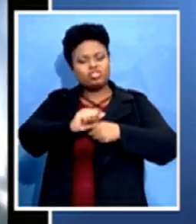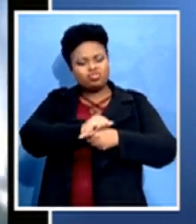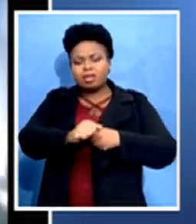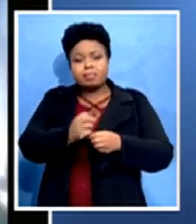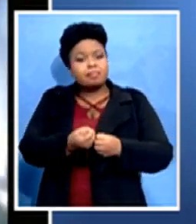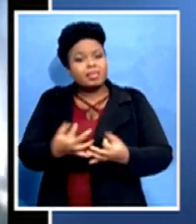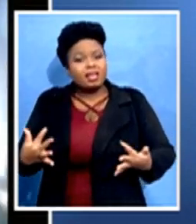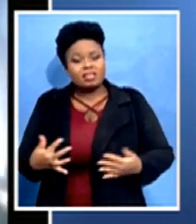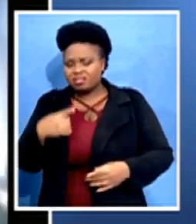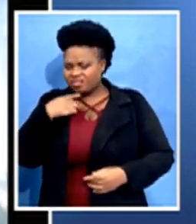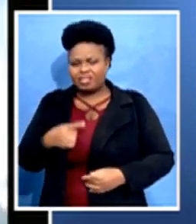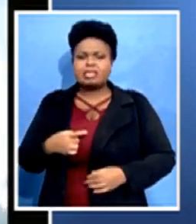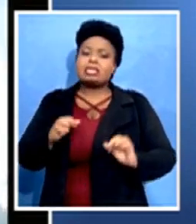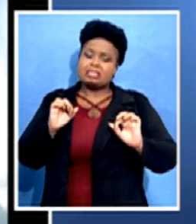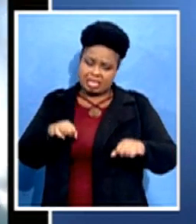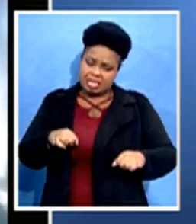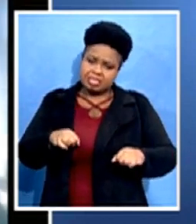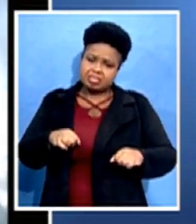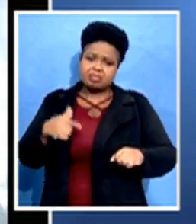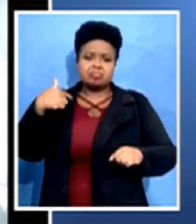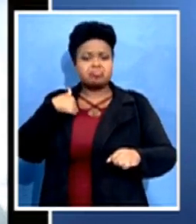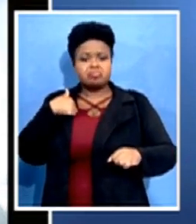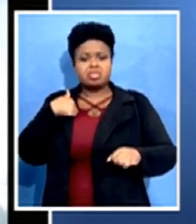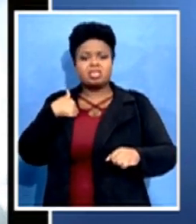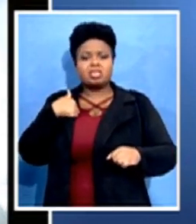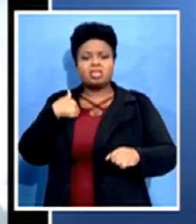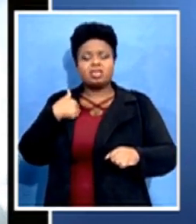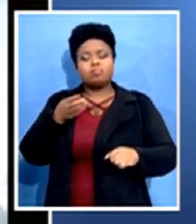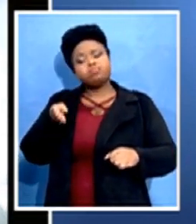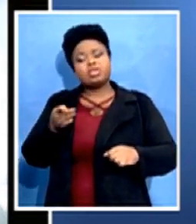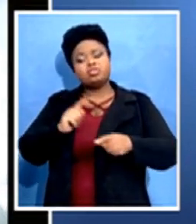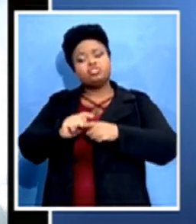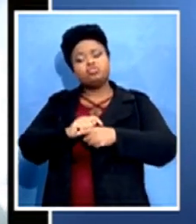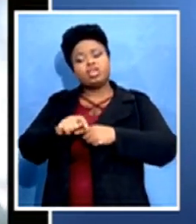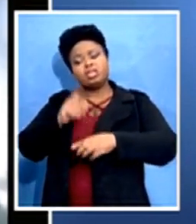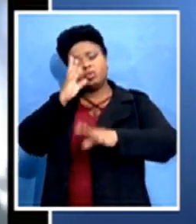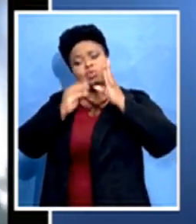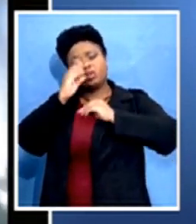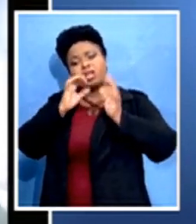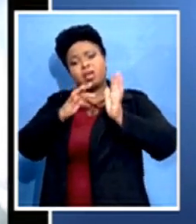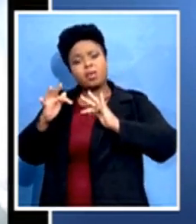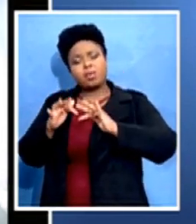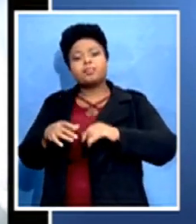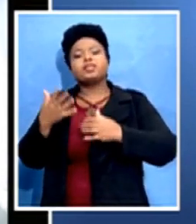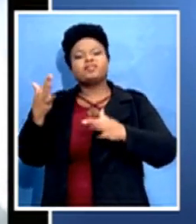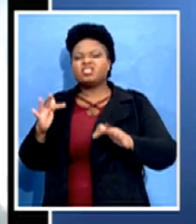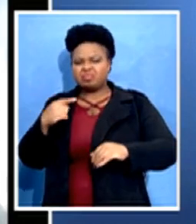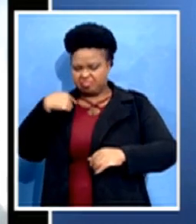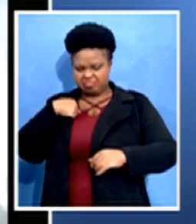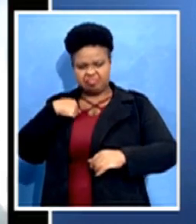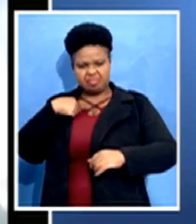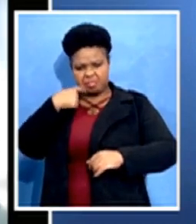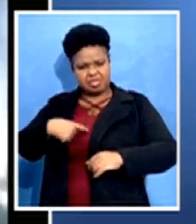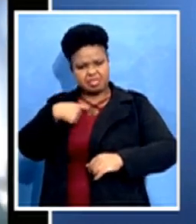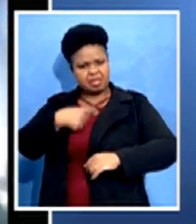undergoing the training, vaccination training, but personally, I'm not going to take this